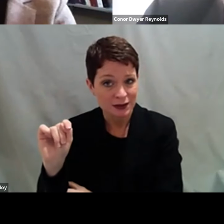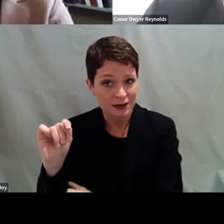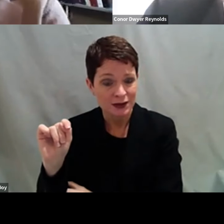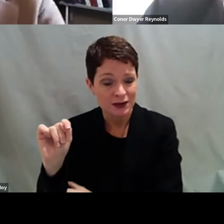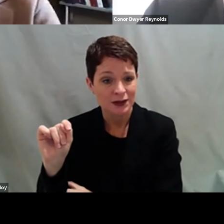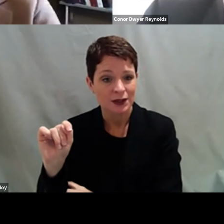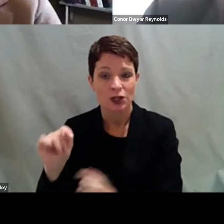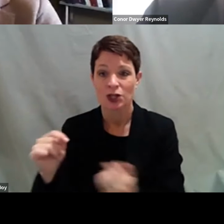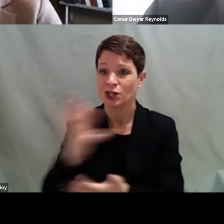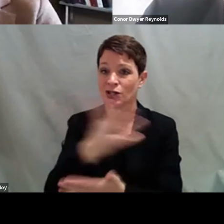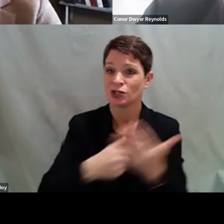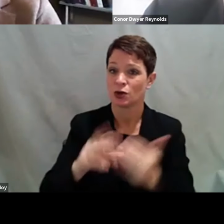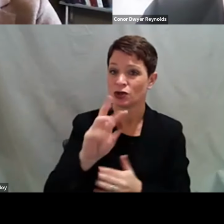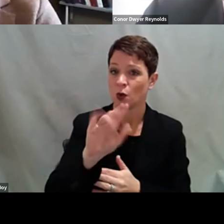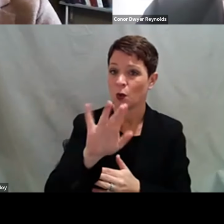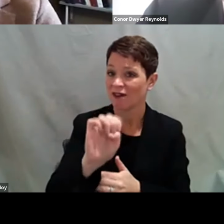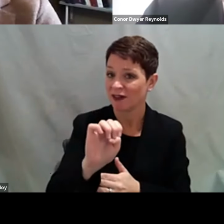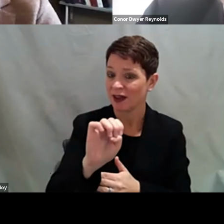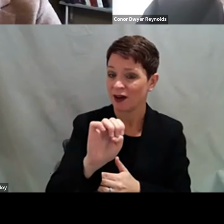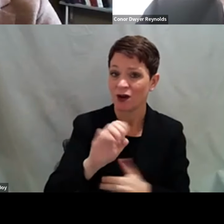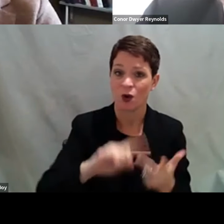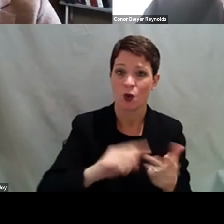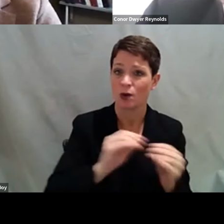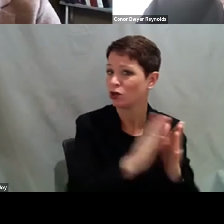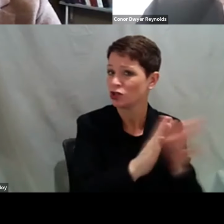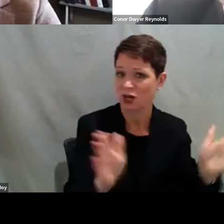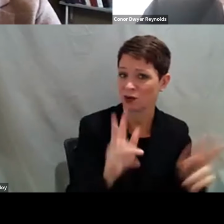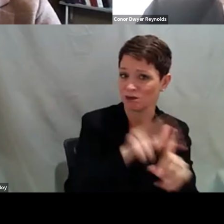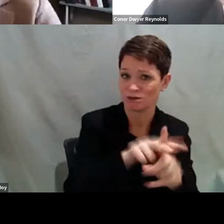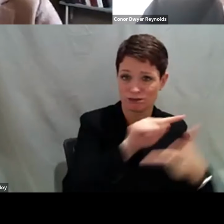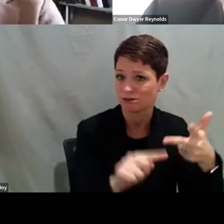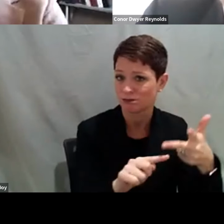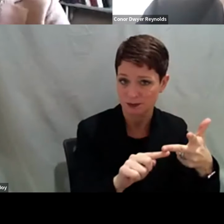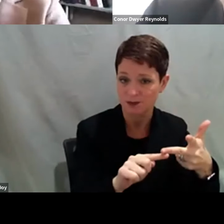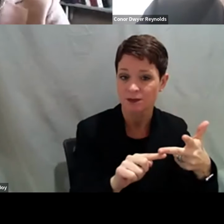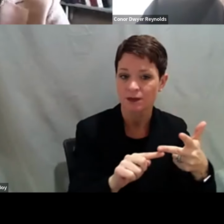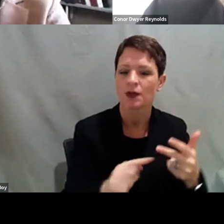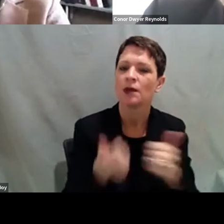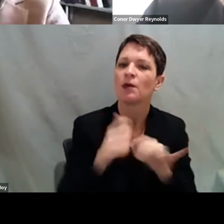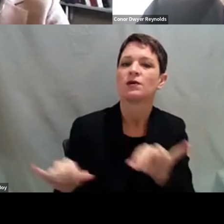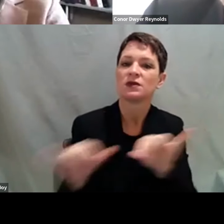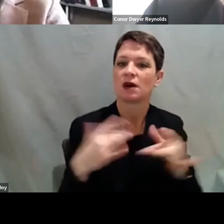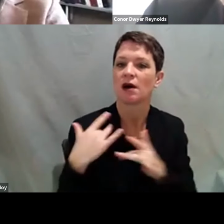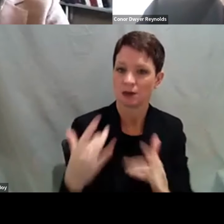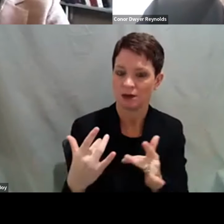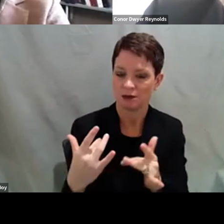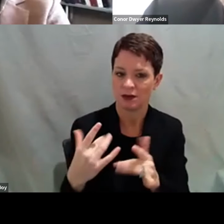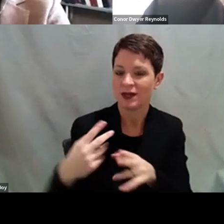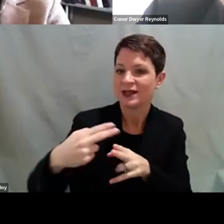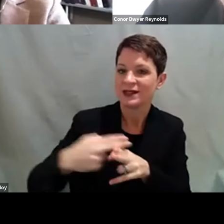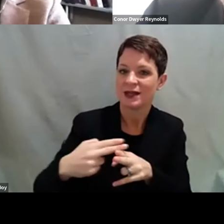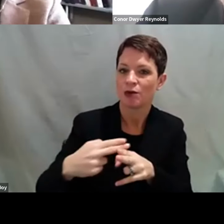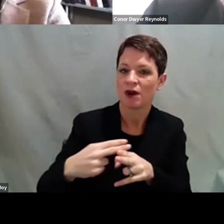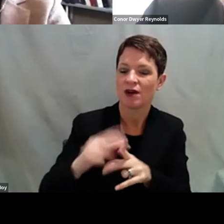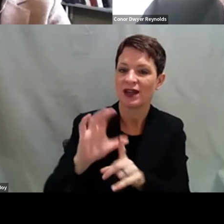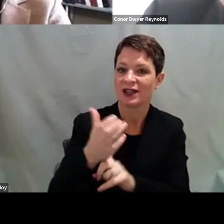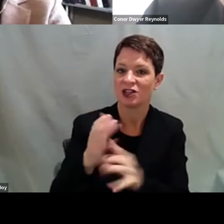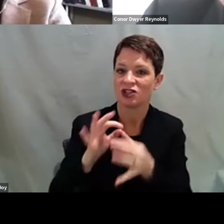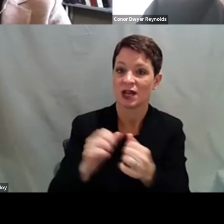in a social welfare sense, or more generally. So the most common example tends to be temporary conditions tied